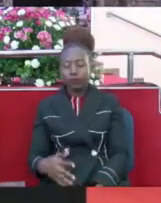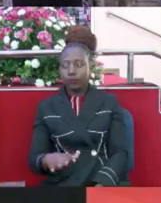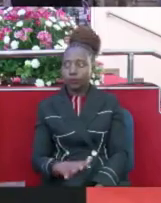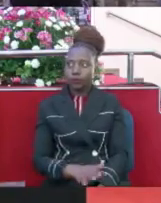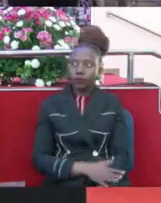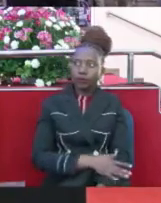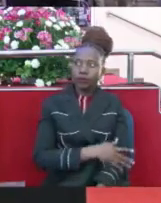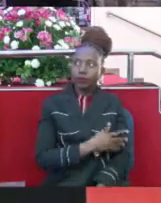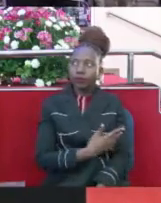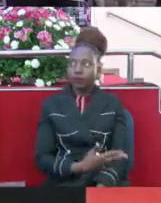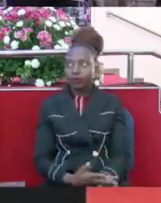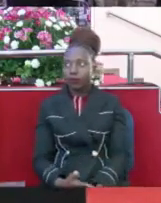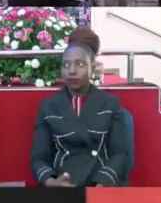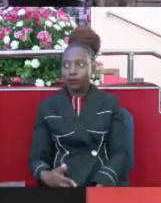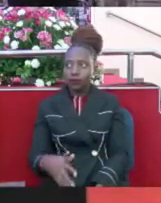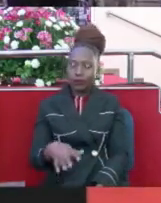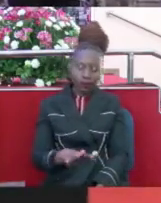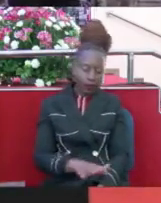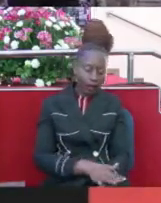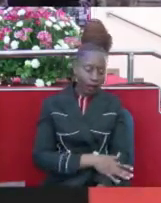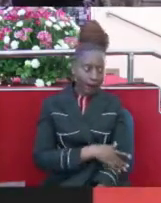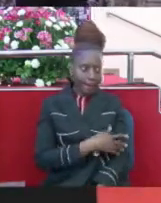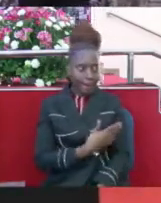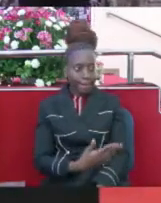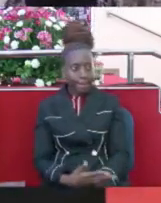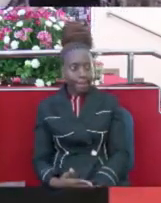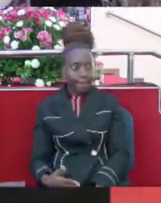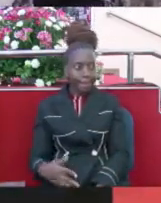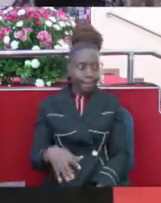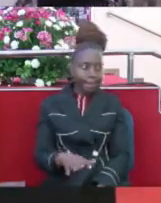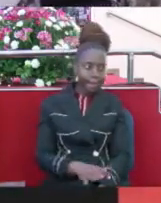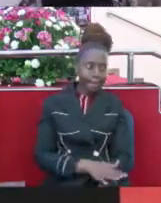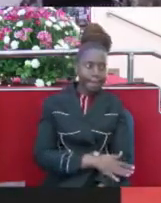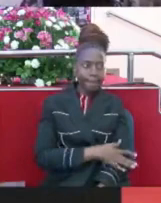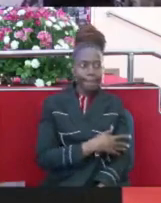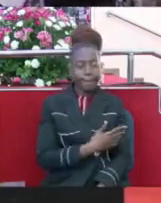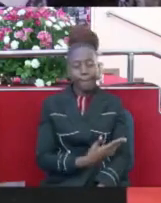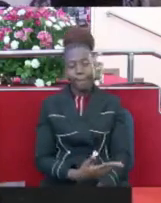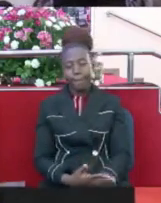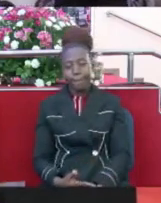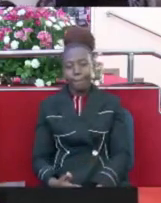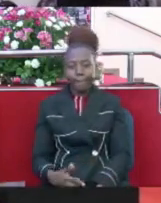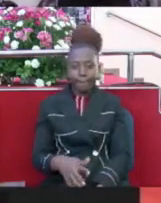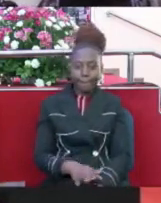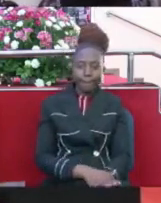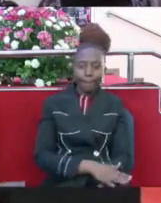Jesus. I'm sorry, Lord, for the thing I've